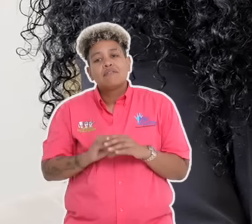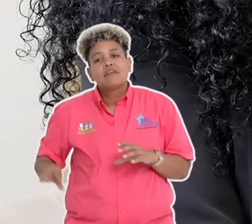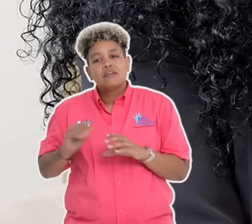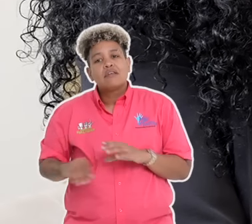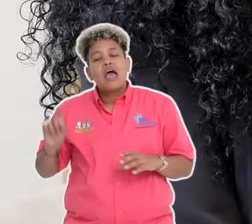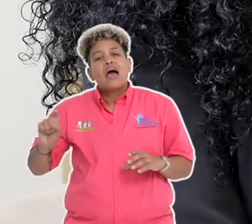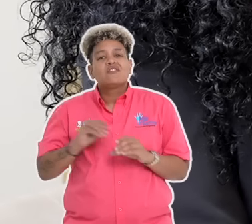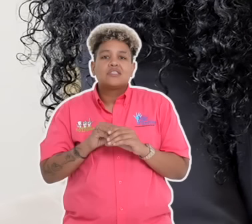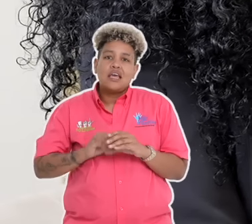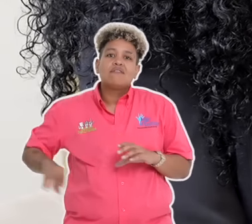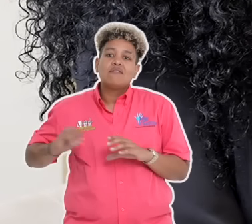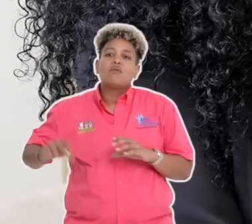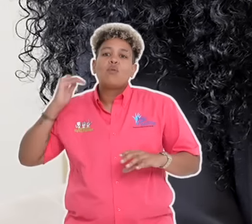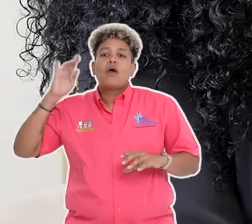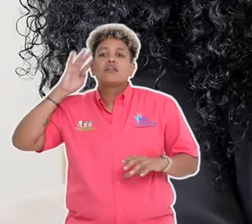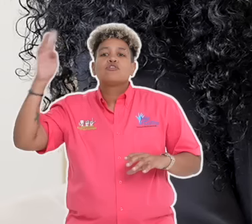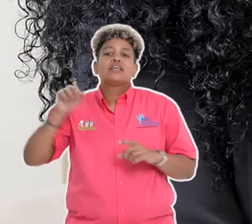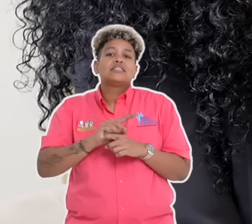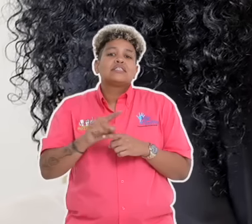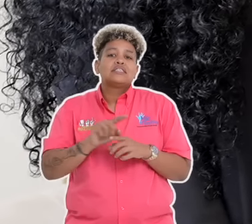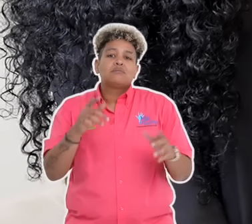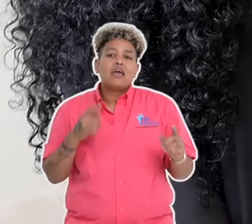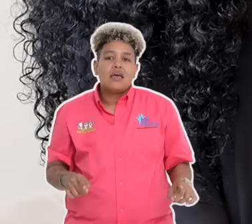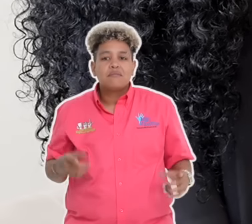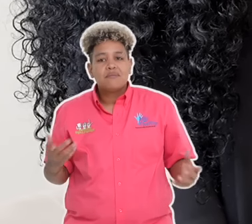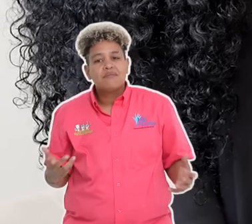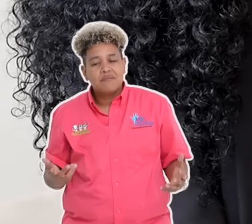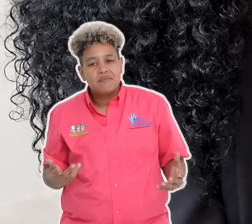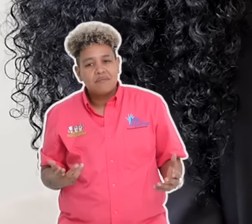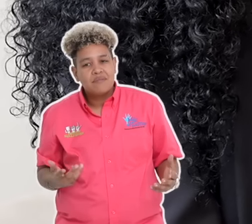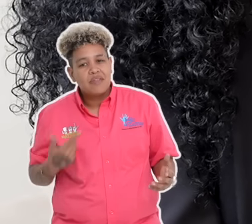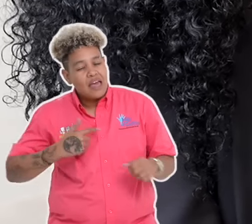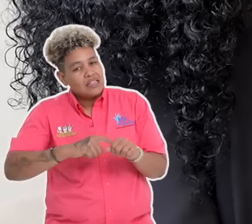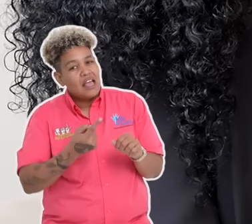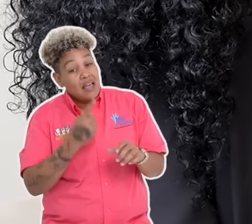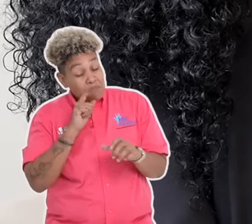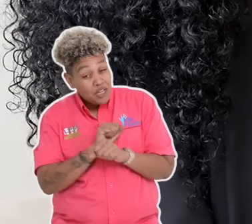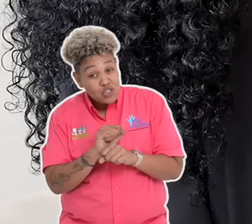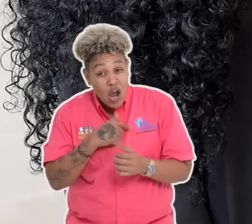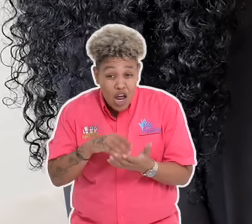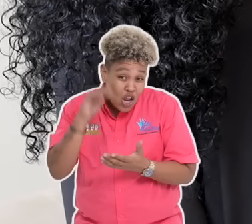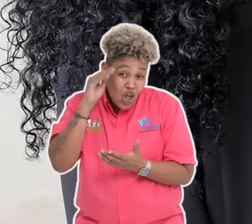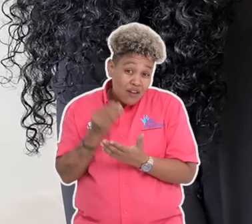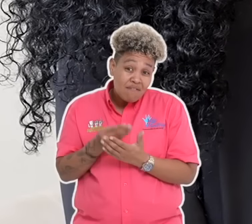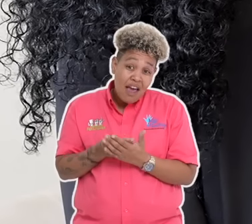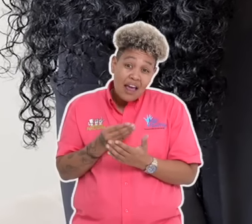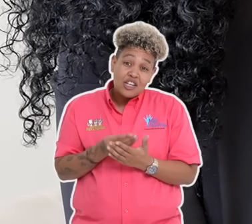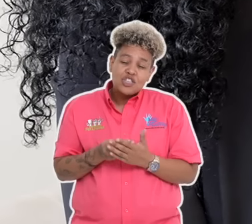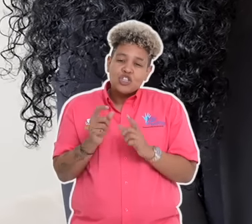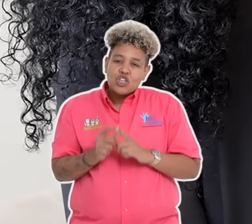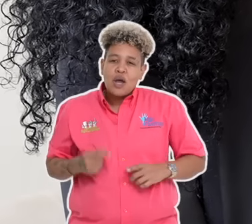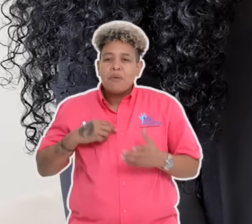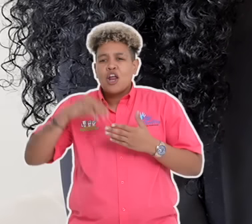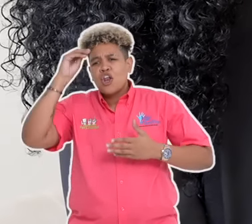something. You have to save because that creates a discipline. And then I started making sure I learned financial terms.